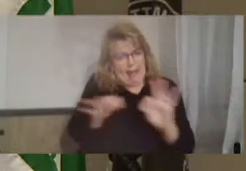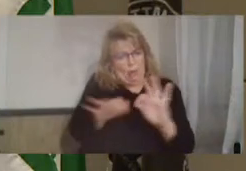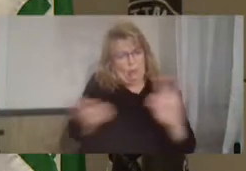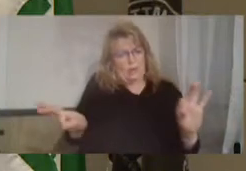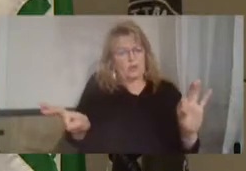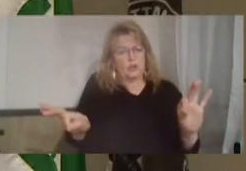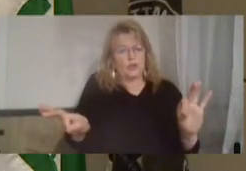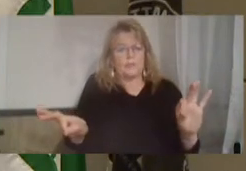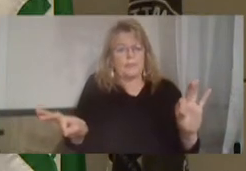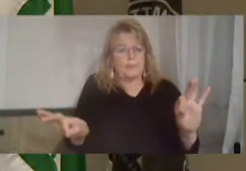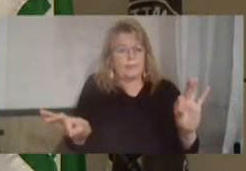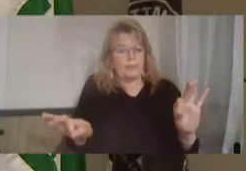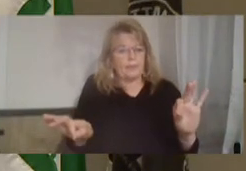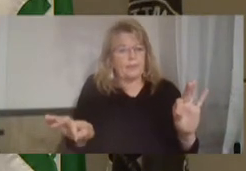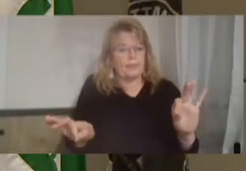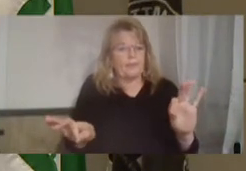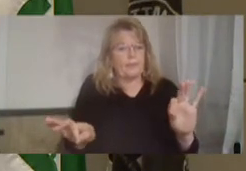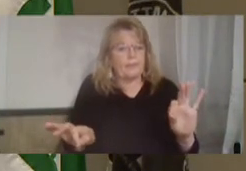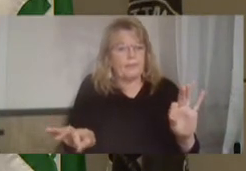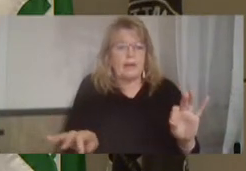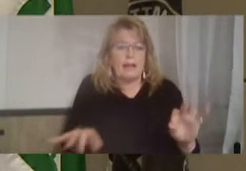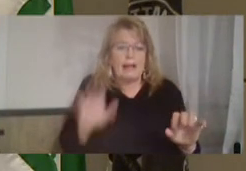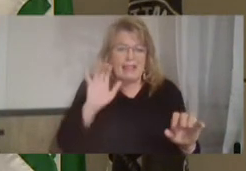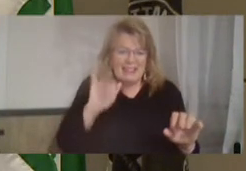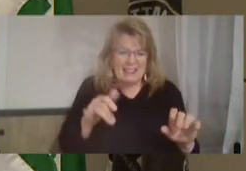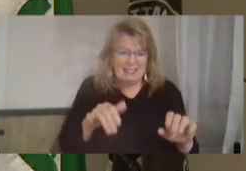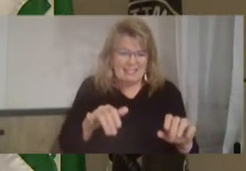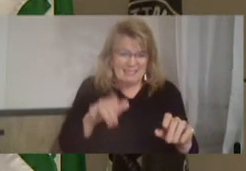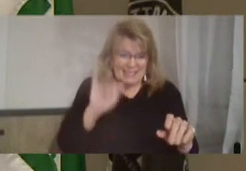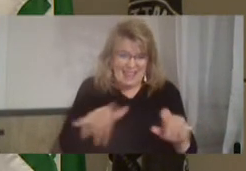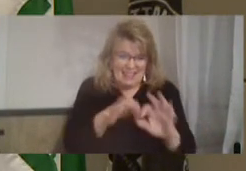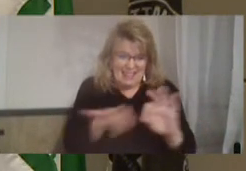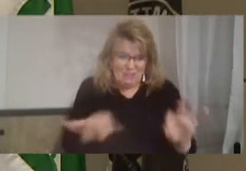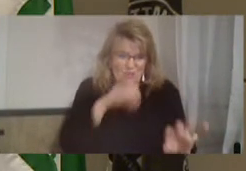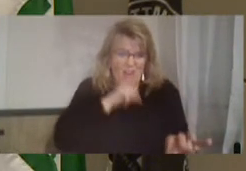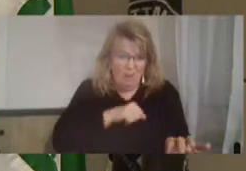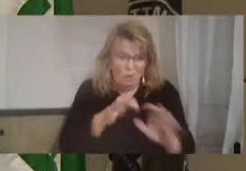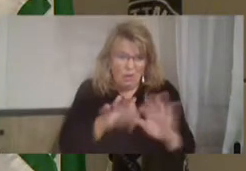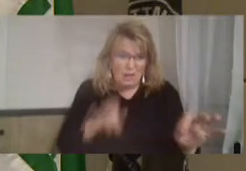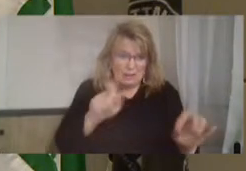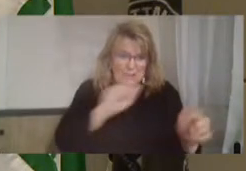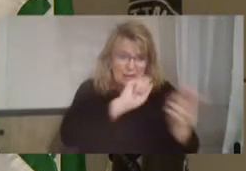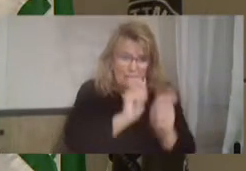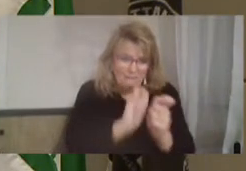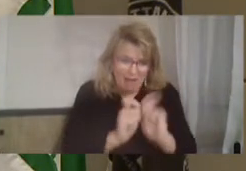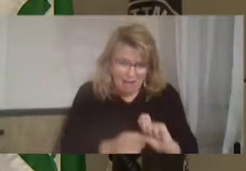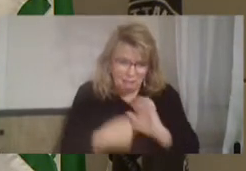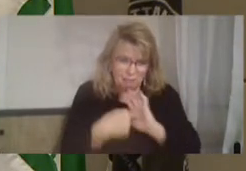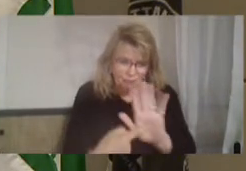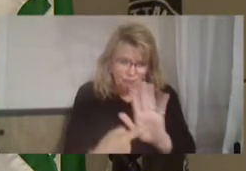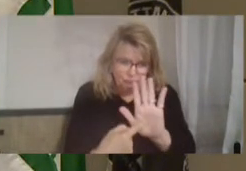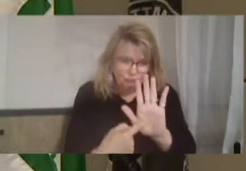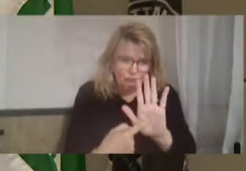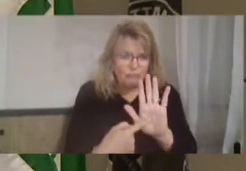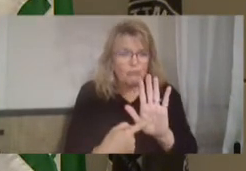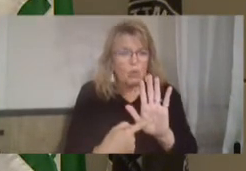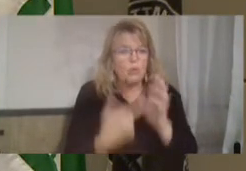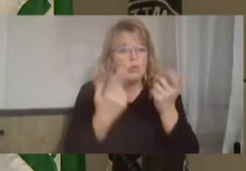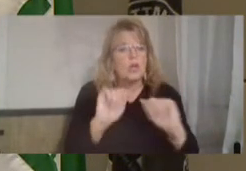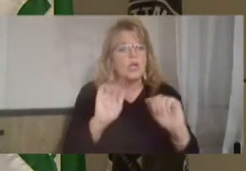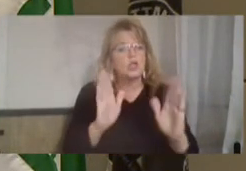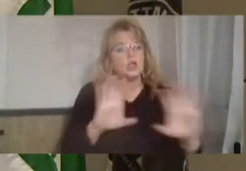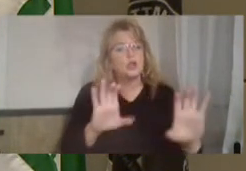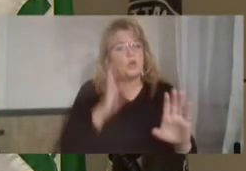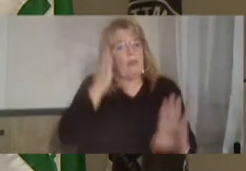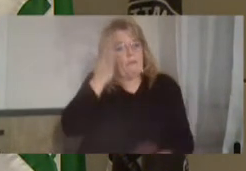in reference, which is old language, that we revise and reflects what it is that we're trying to do in the future in terms